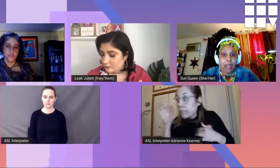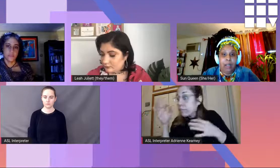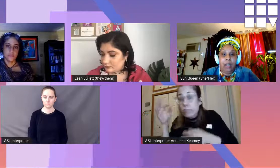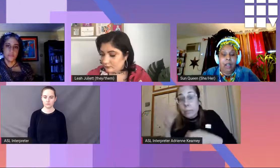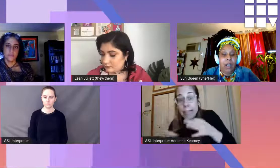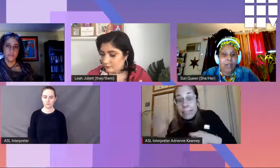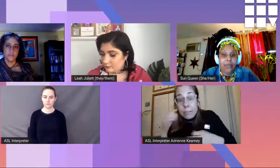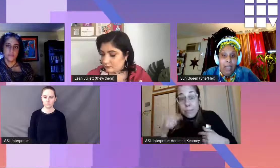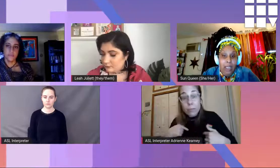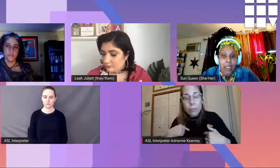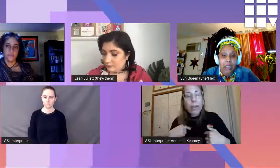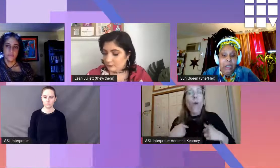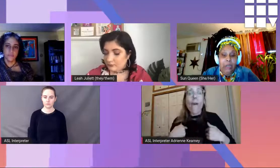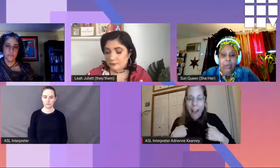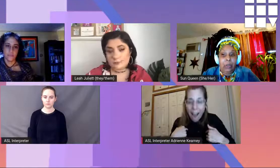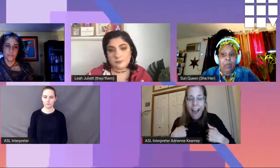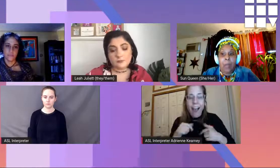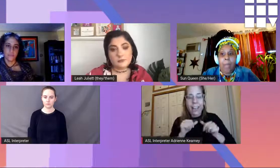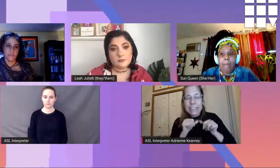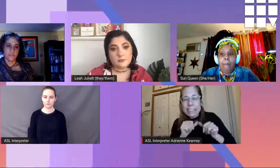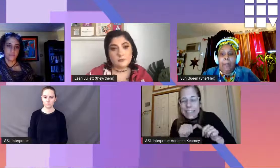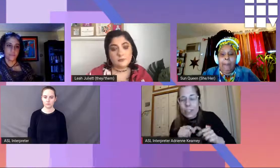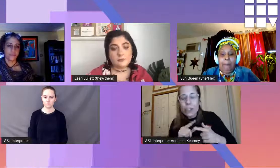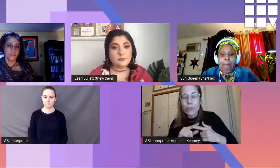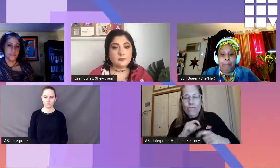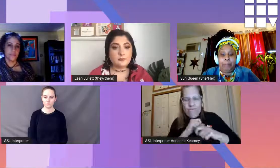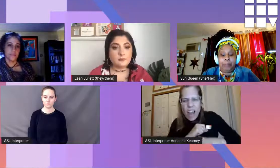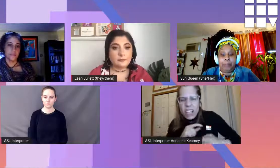sharing and fighting? So